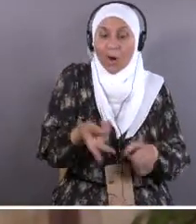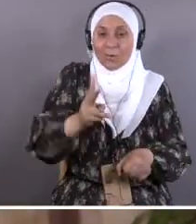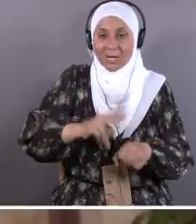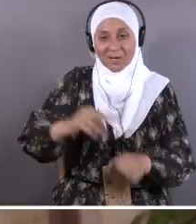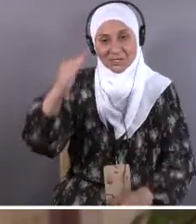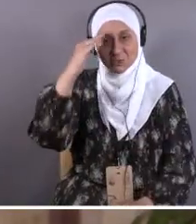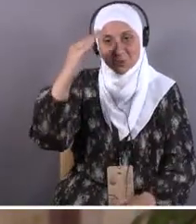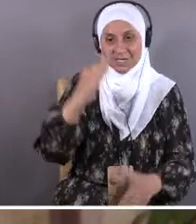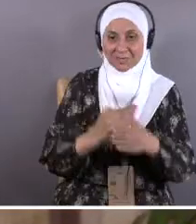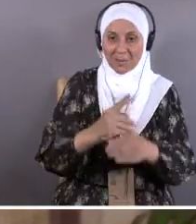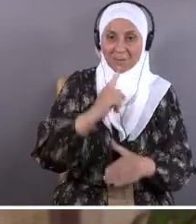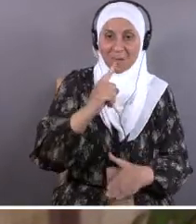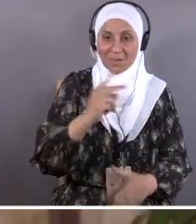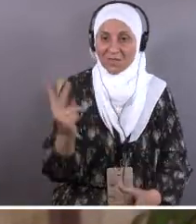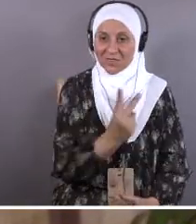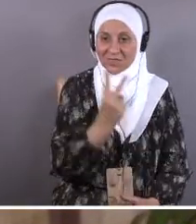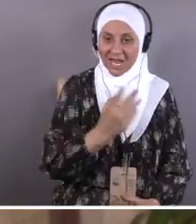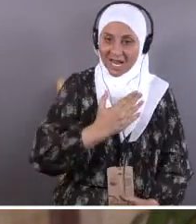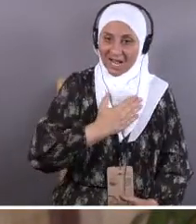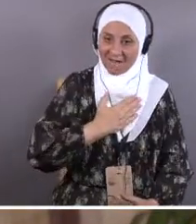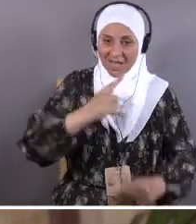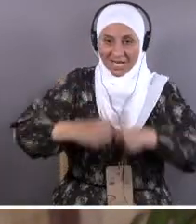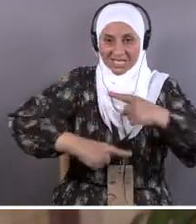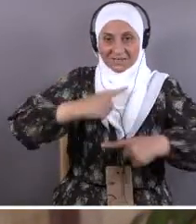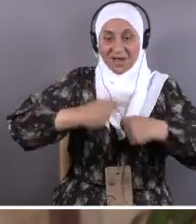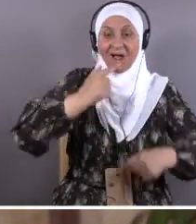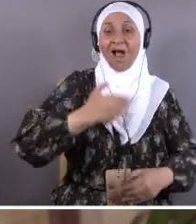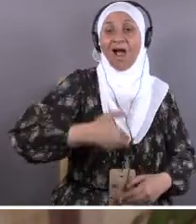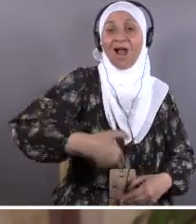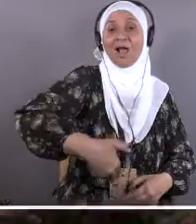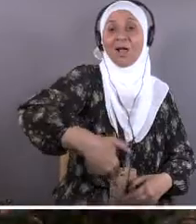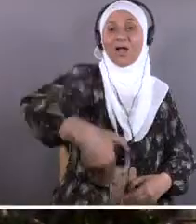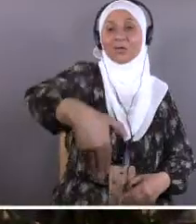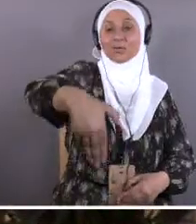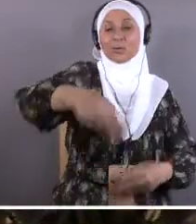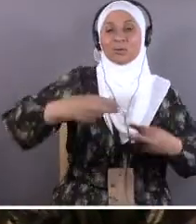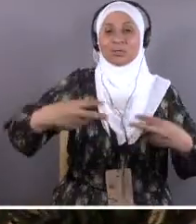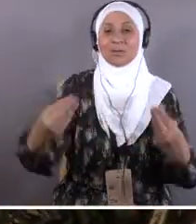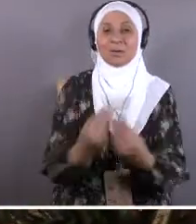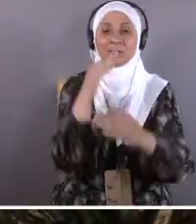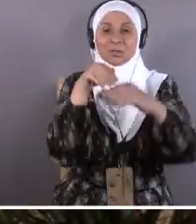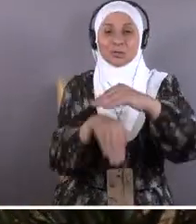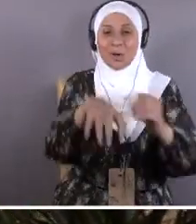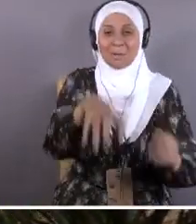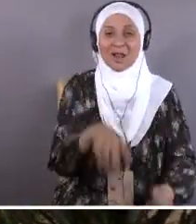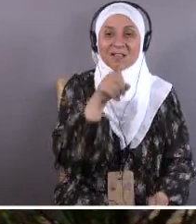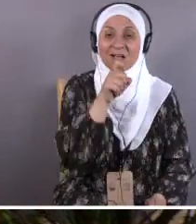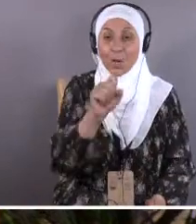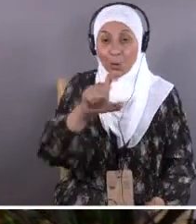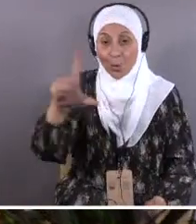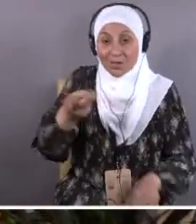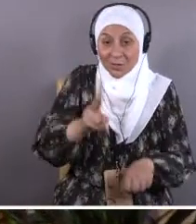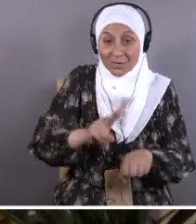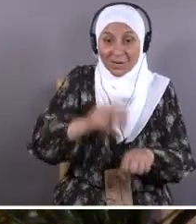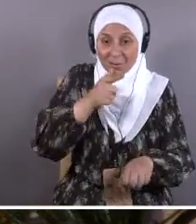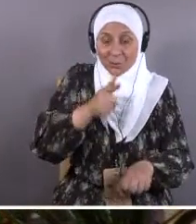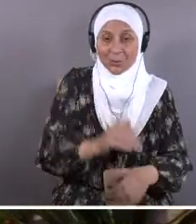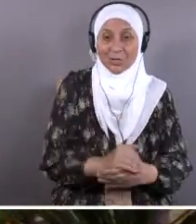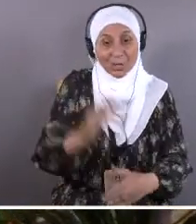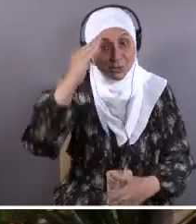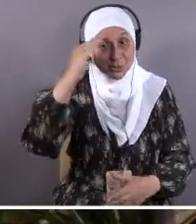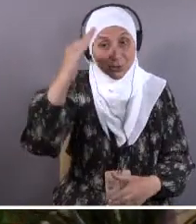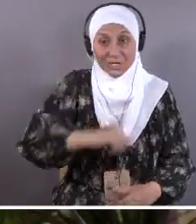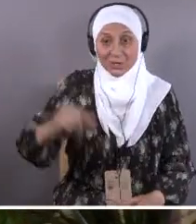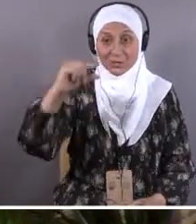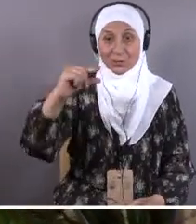putting sustainability at the heart of Qatar's development. I would also like to thank His Excellency Sheikh Dr. Faleh bin